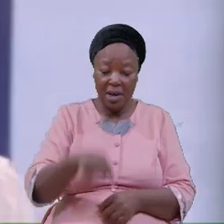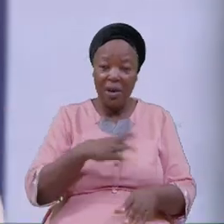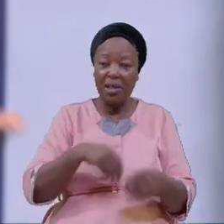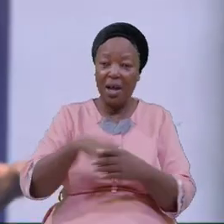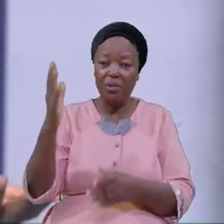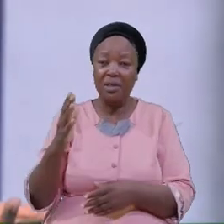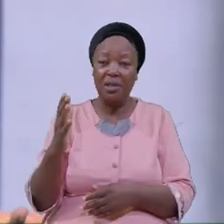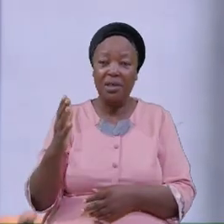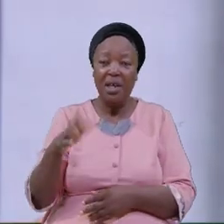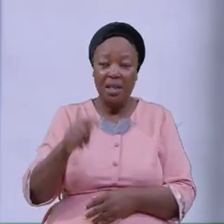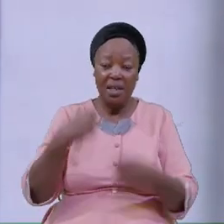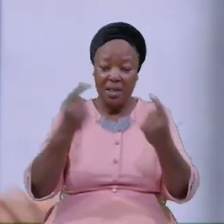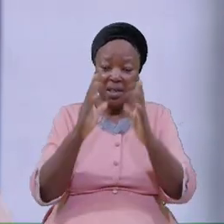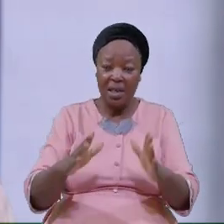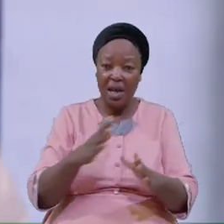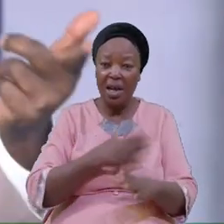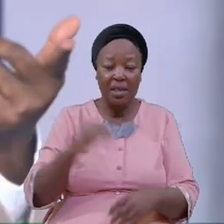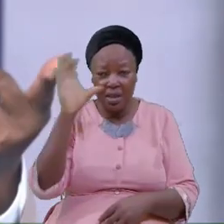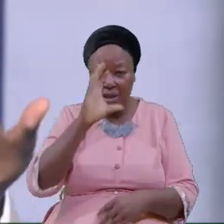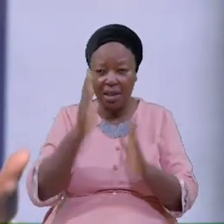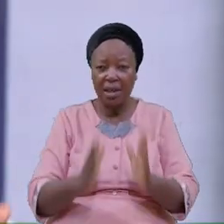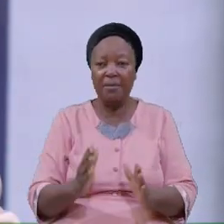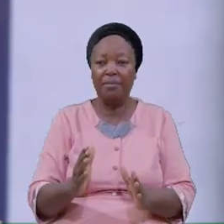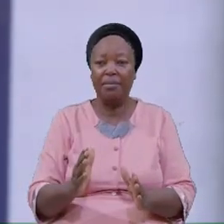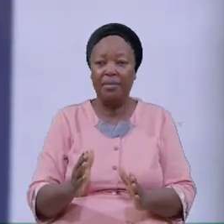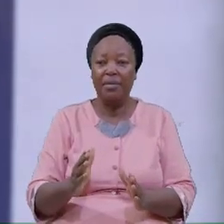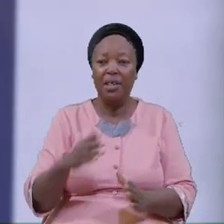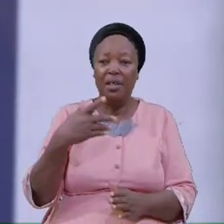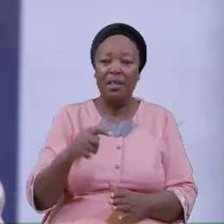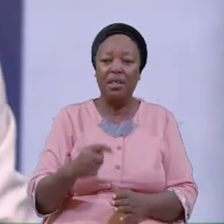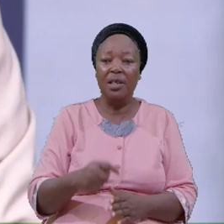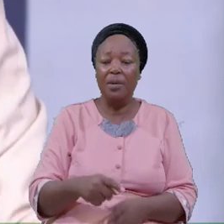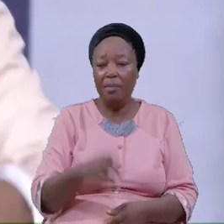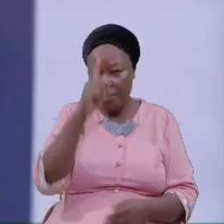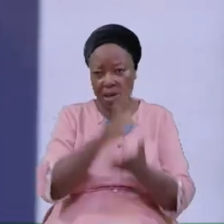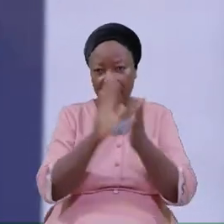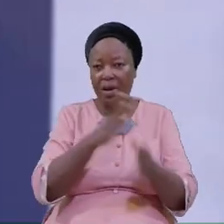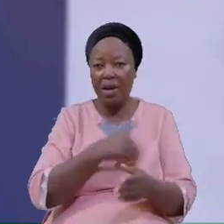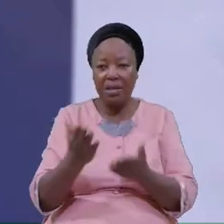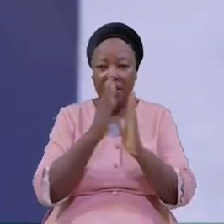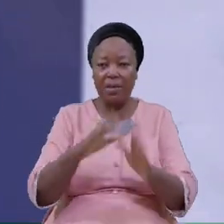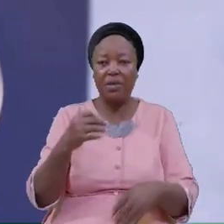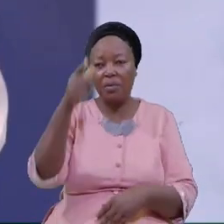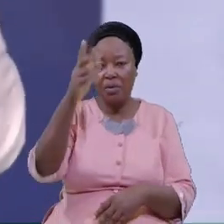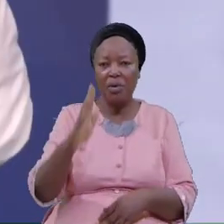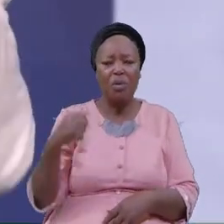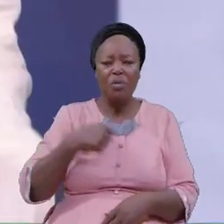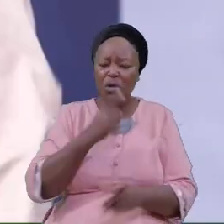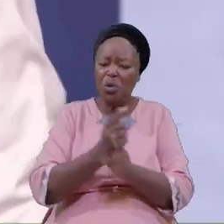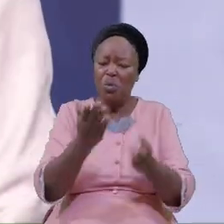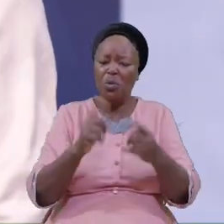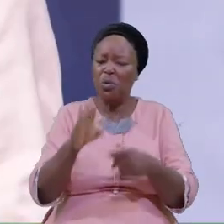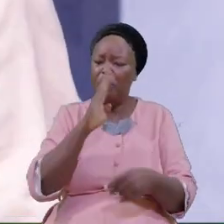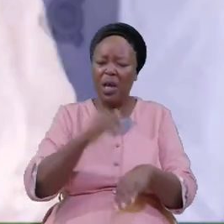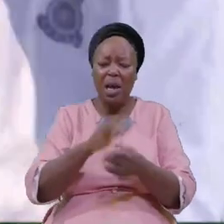sinner, the seeker. Les pécheurs et les chercheurs. The saint, the servant of God. Les saints et les serviteurs de we Dieu. We just want to be at peace with